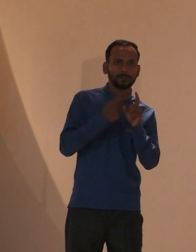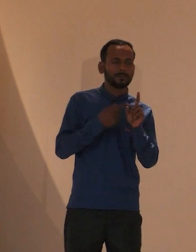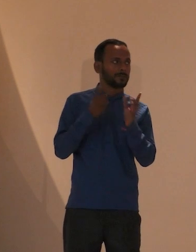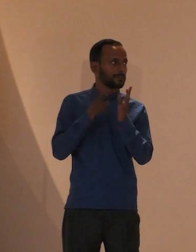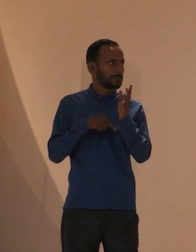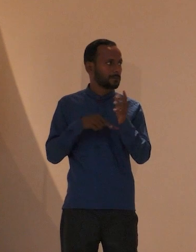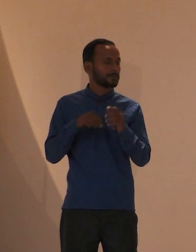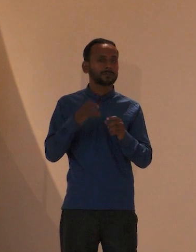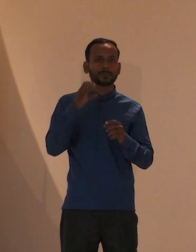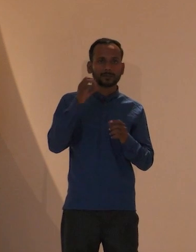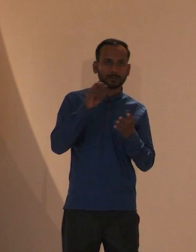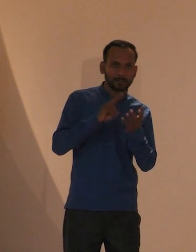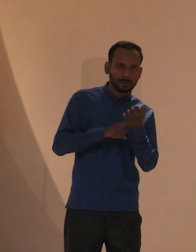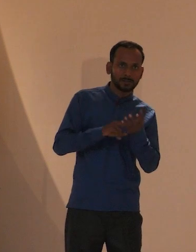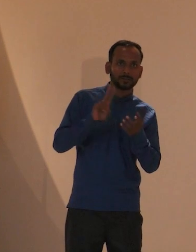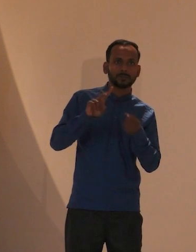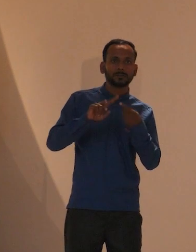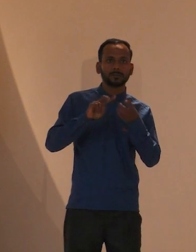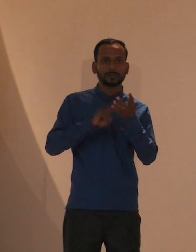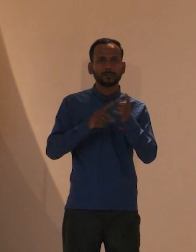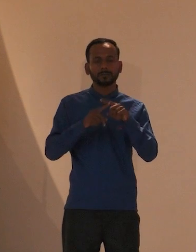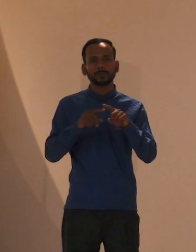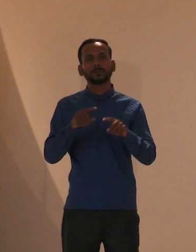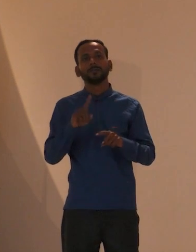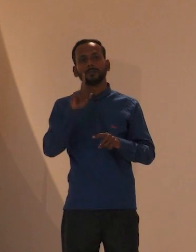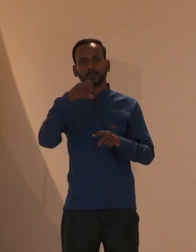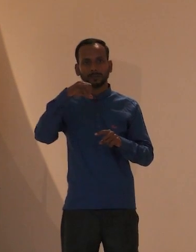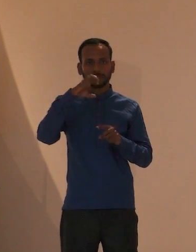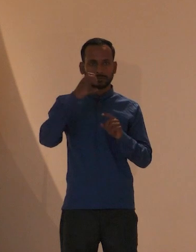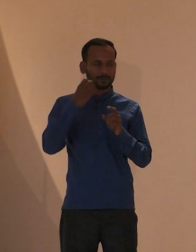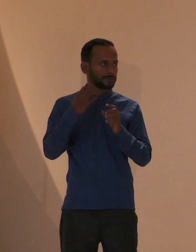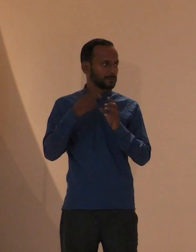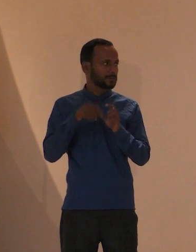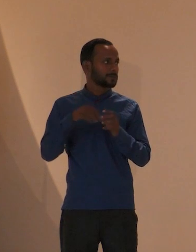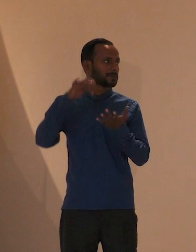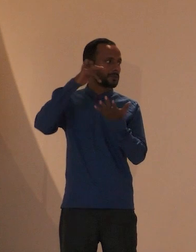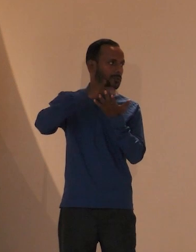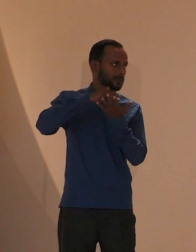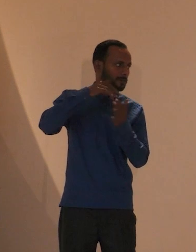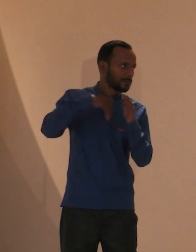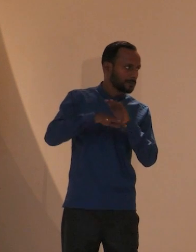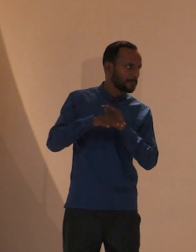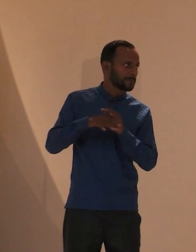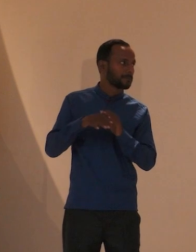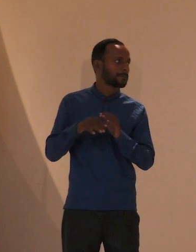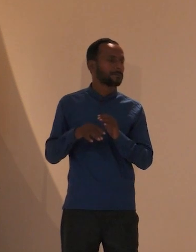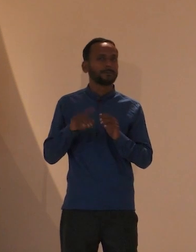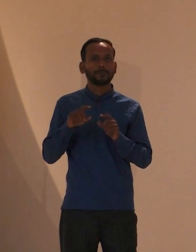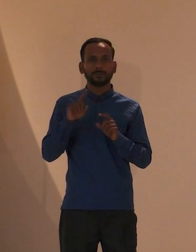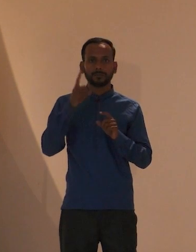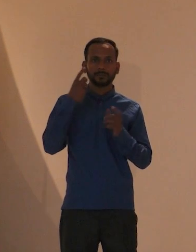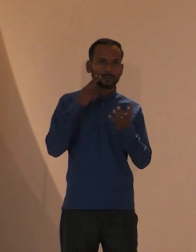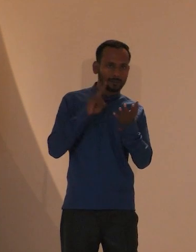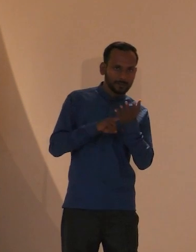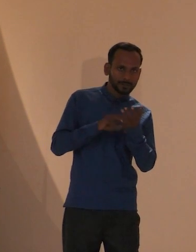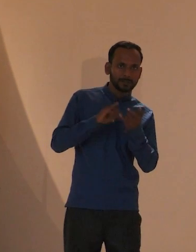convent, cloistered convent in the middle of the 19th century. Today, it is run as an institution for nuns